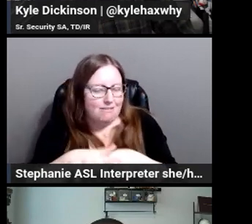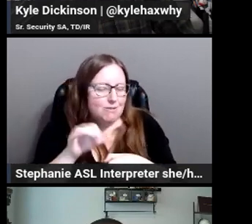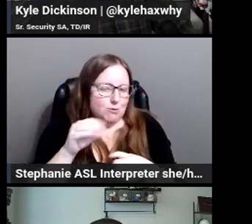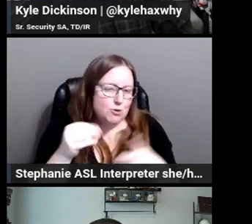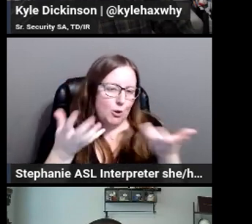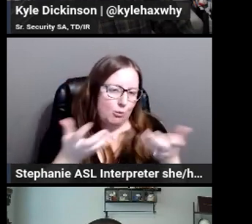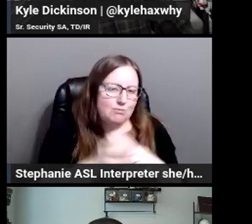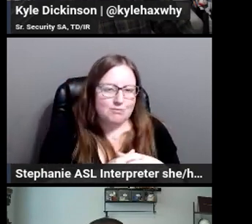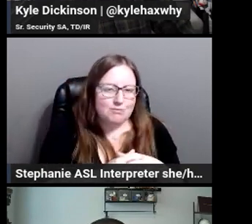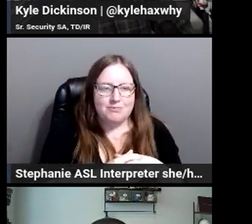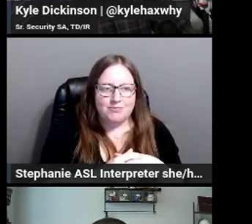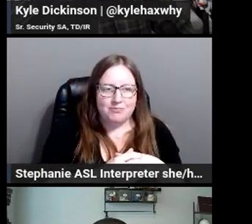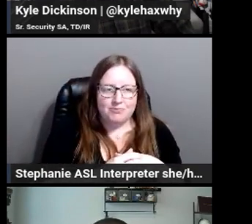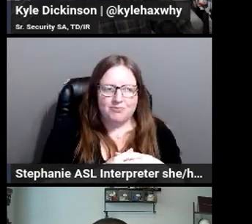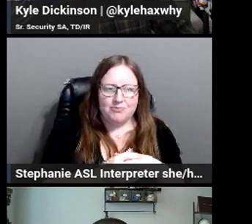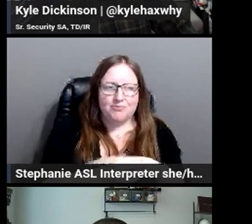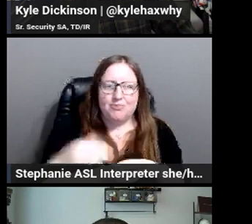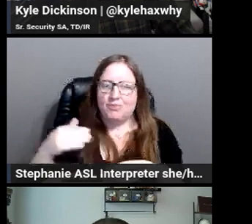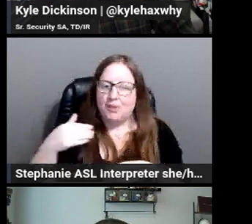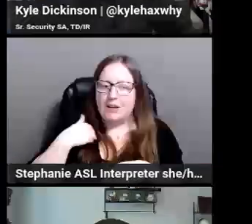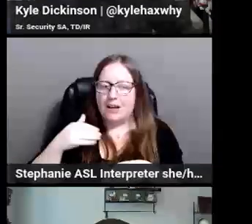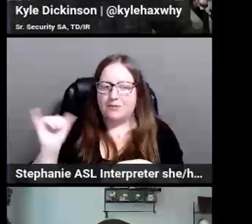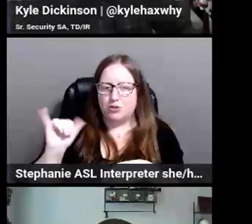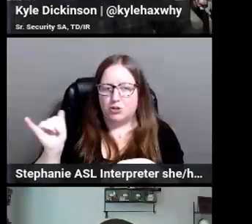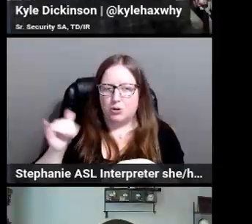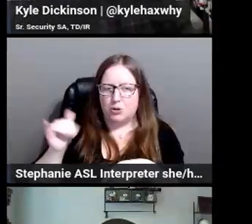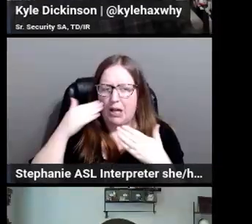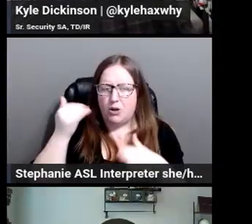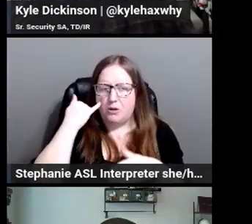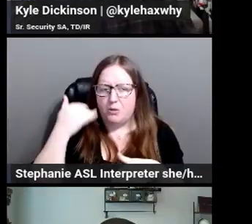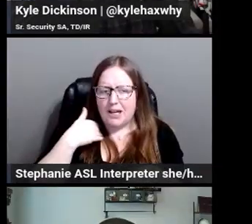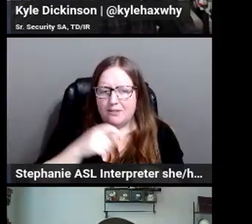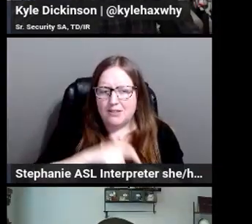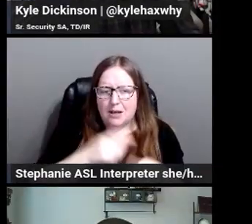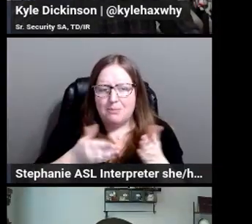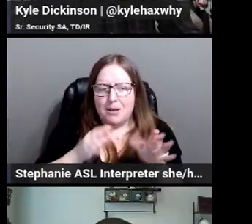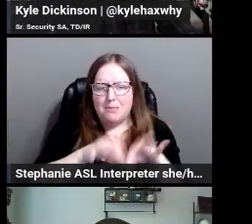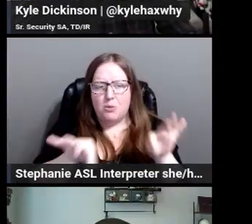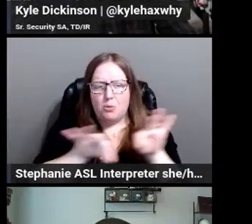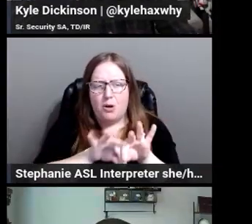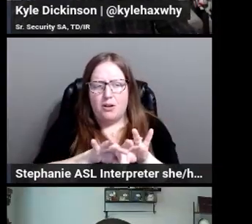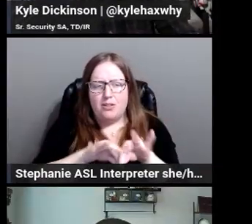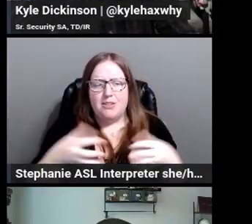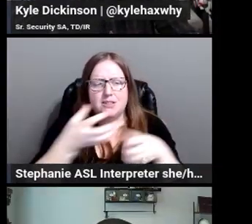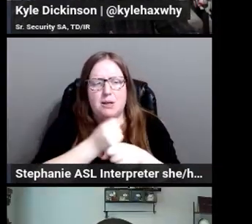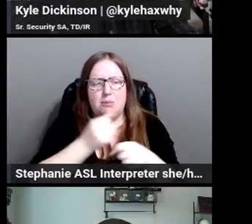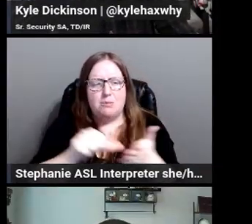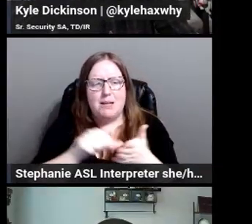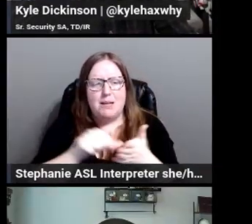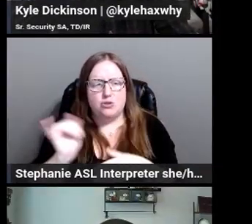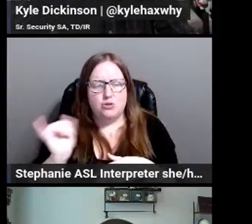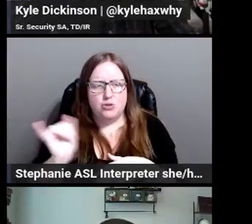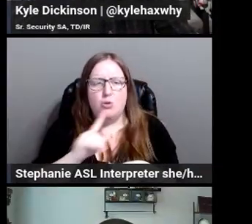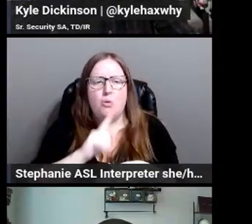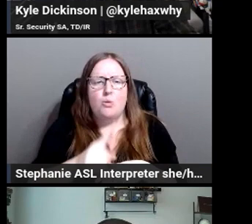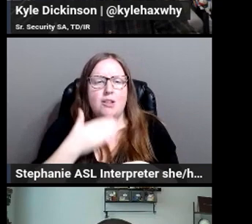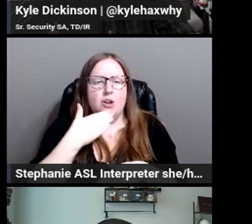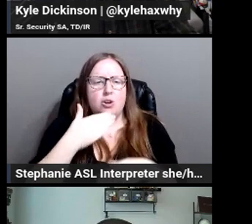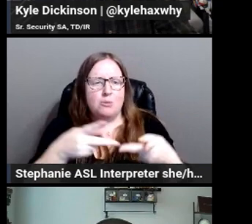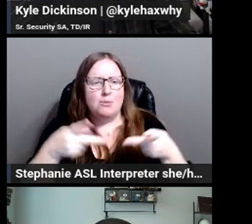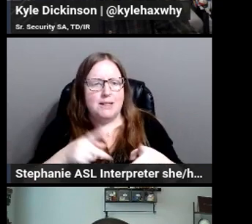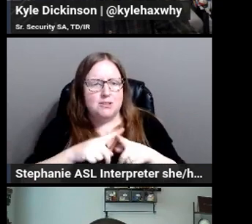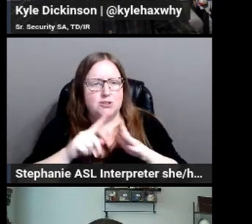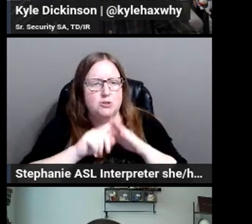people to know about. There's also quite a few. I don't know, Marshall, if we got time, might be worth just going over those summary pages as well. Those are some really good spots to start